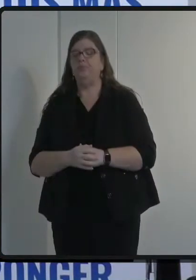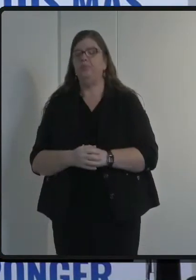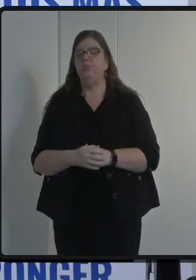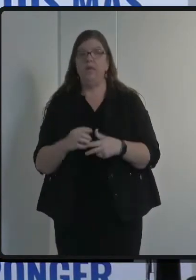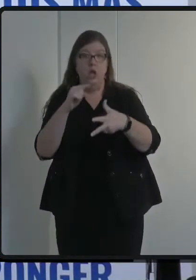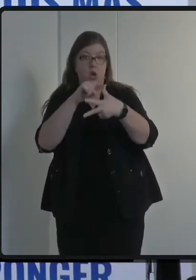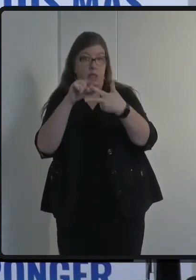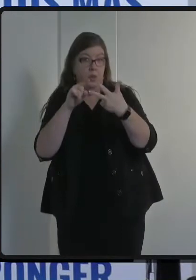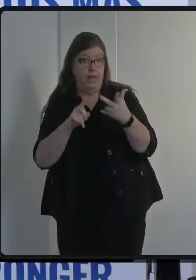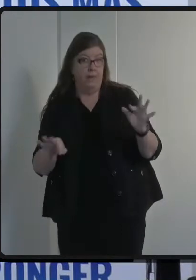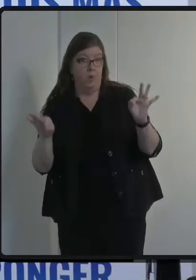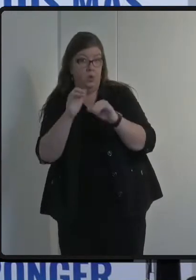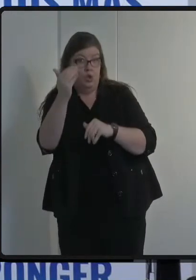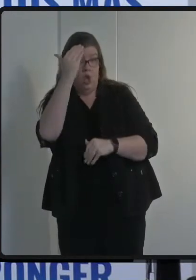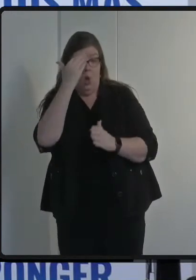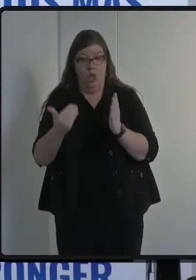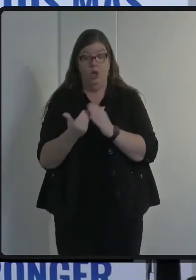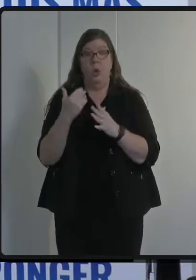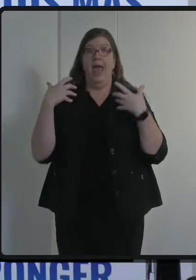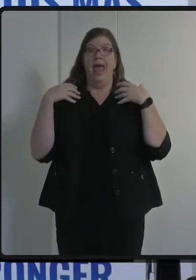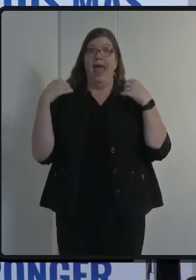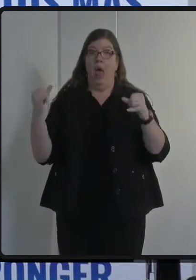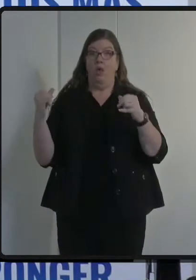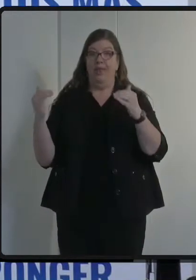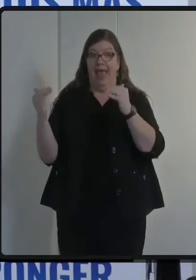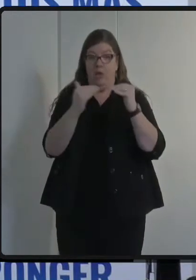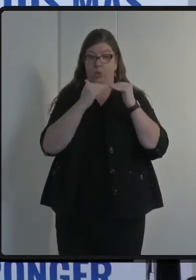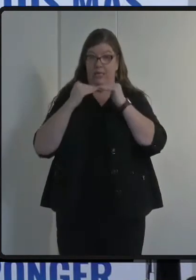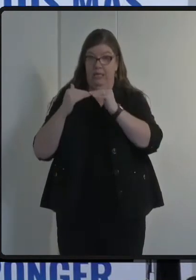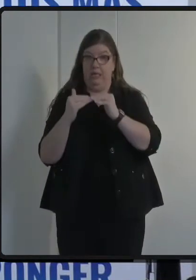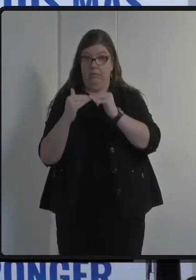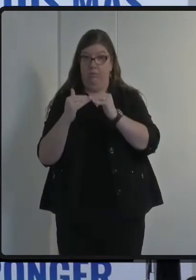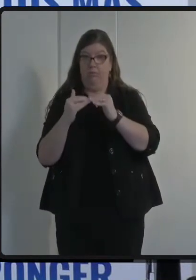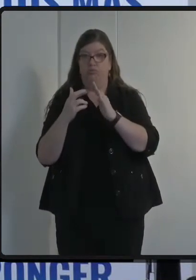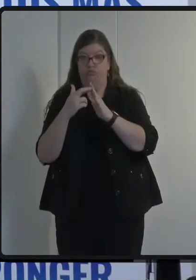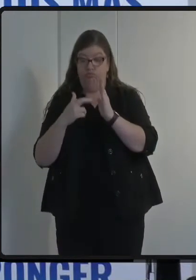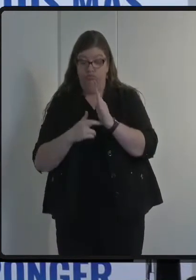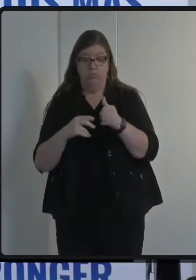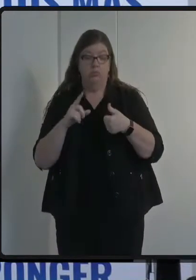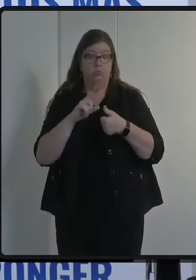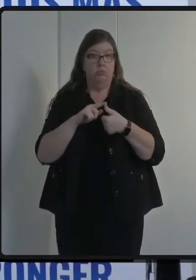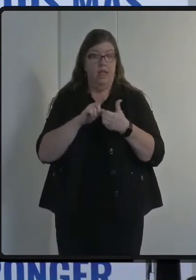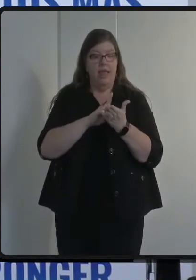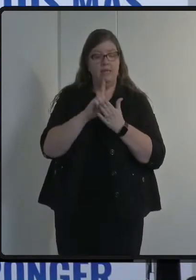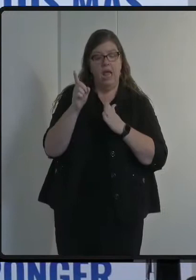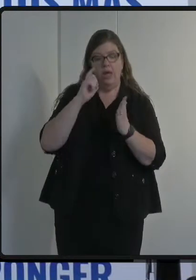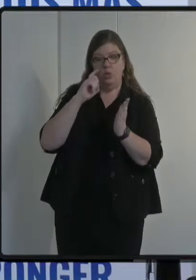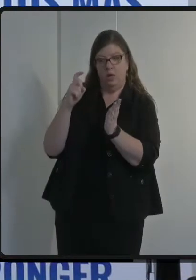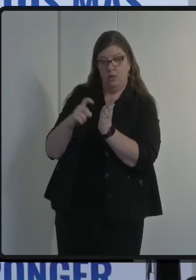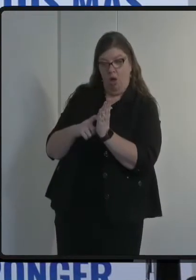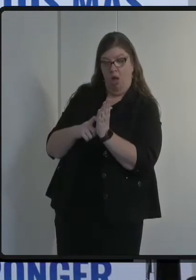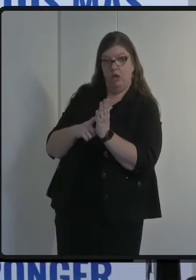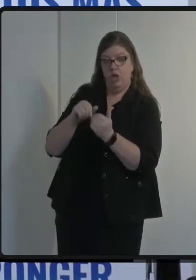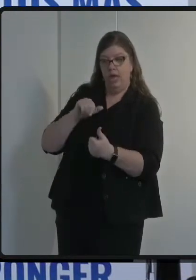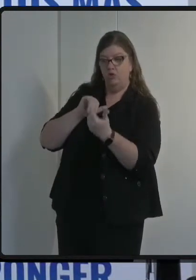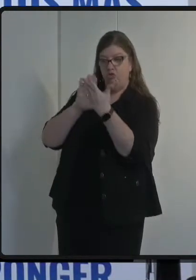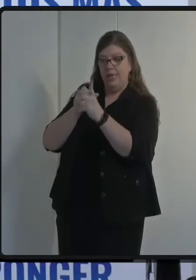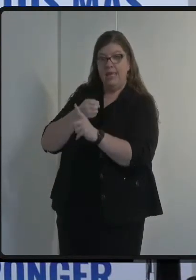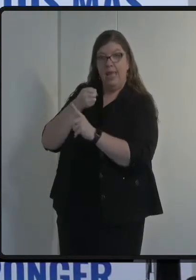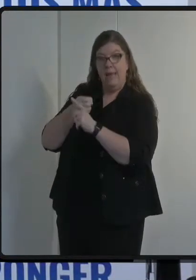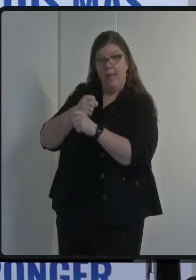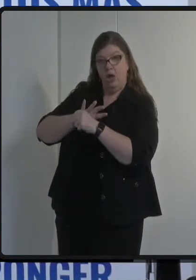to know about the new health equity metric. 1, it is designed to acknowledge and address the impact